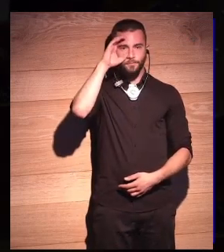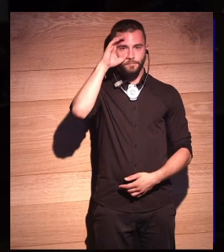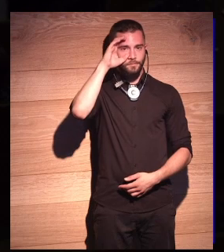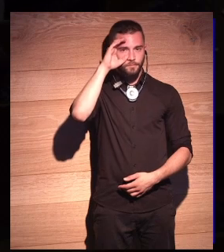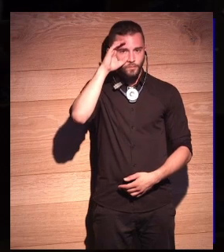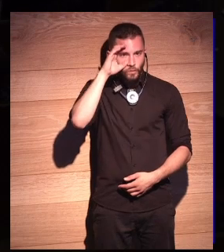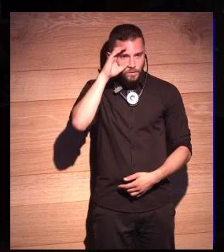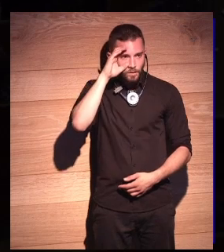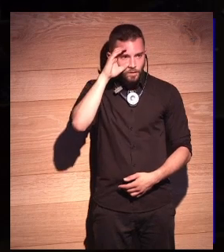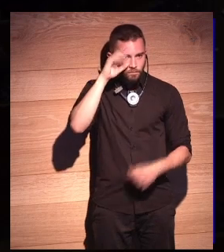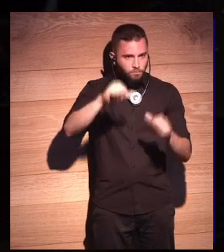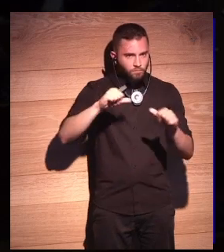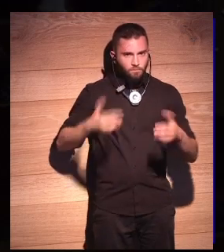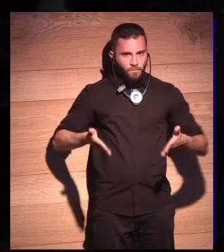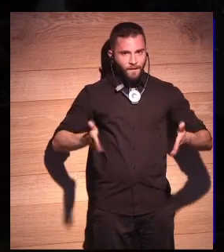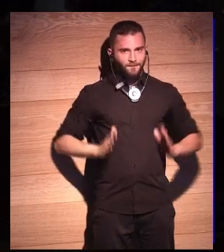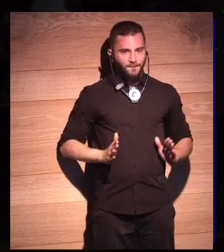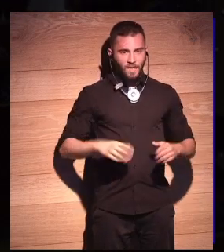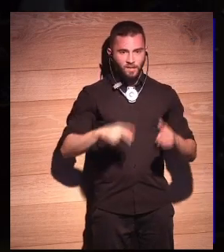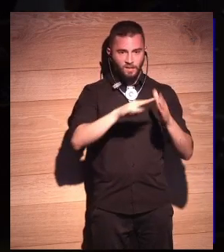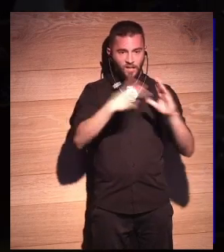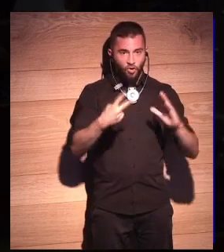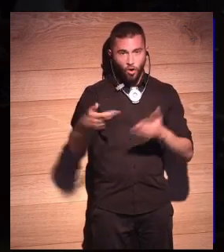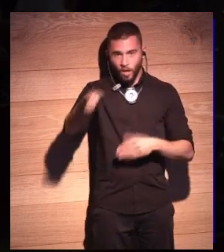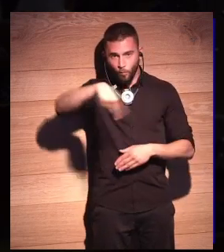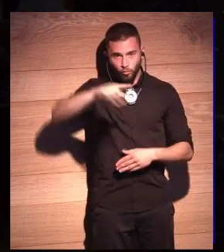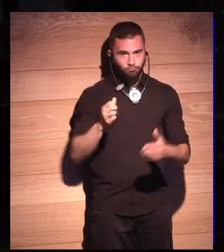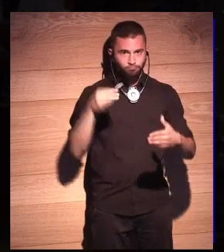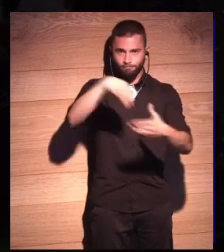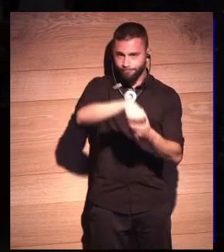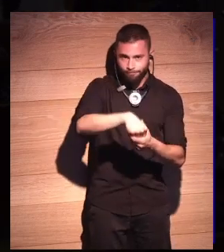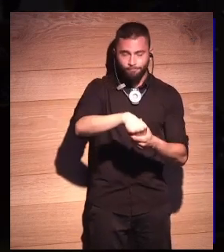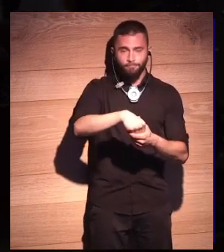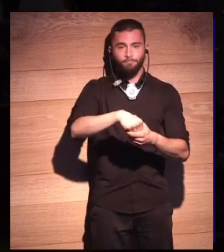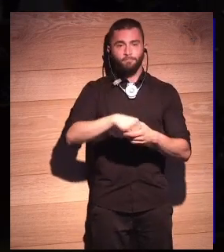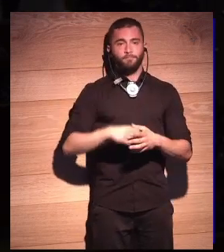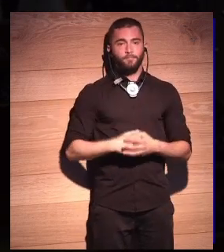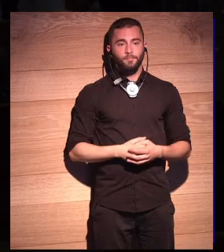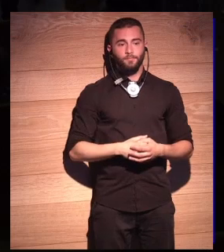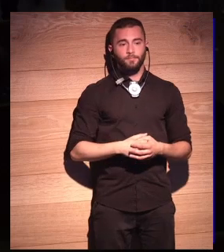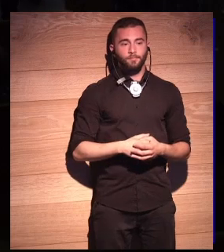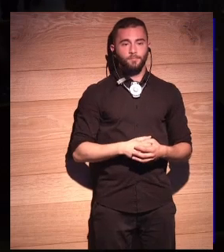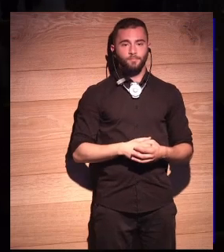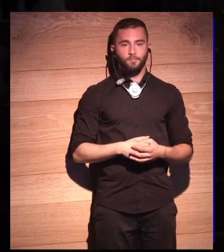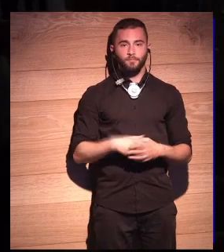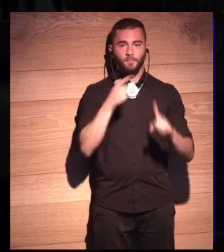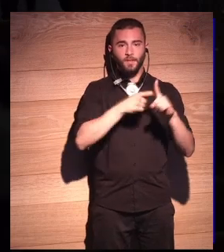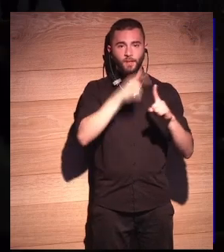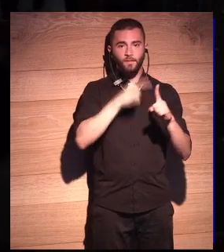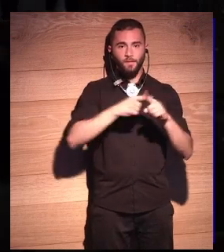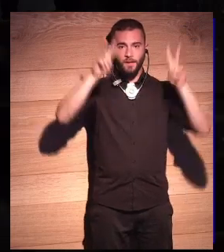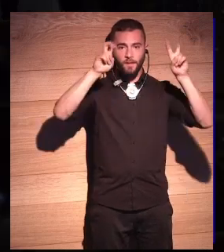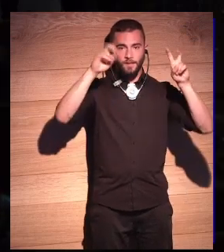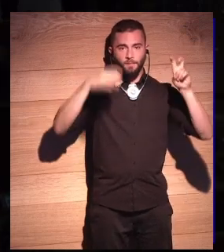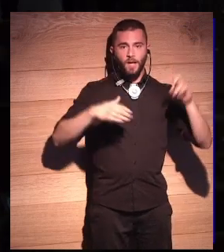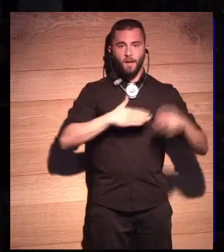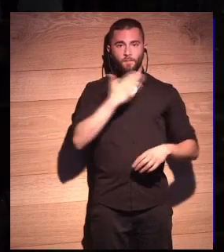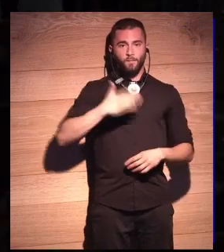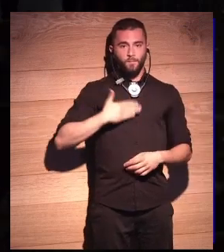I love to hear you. I see that you are right on technology. So just a big reference